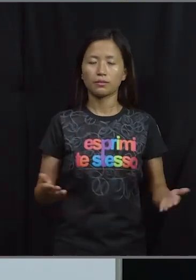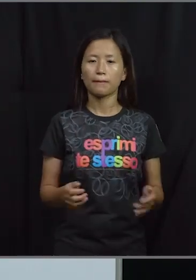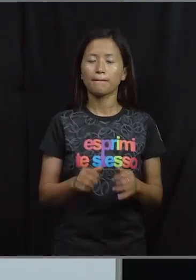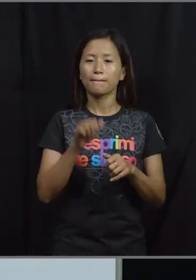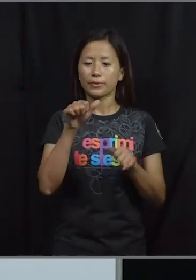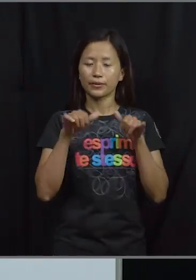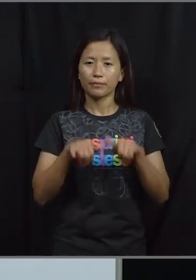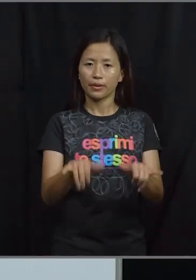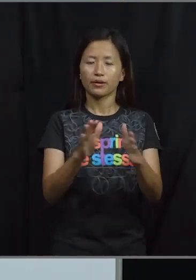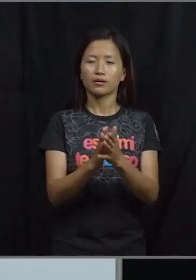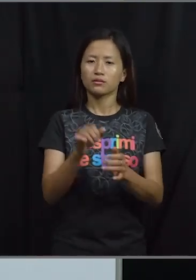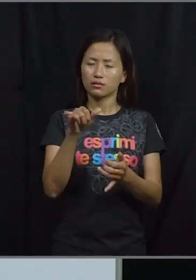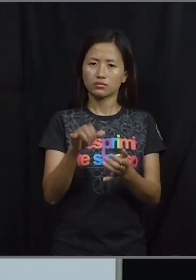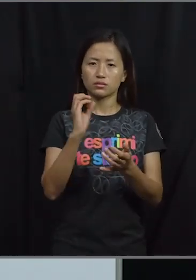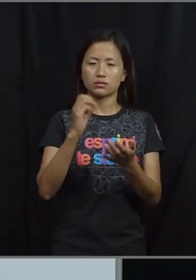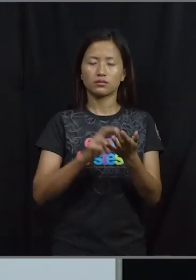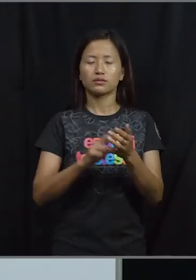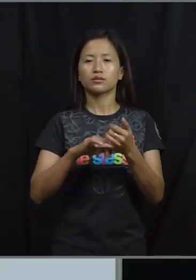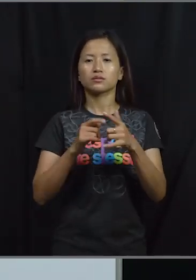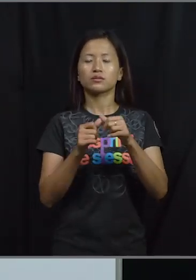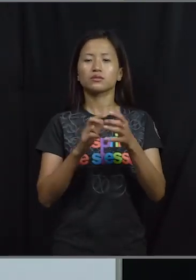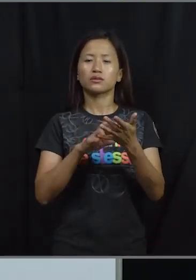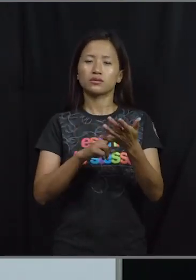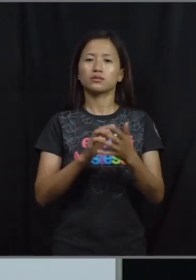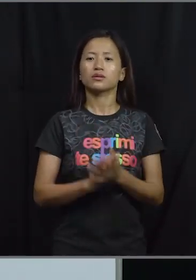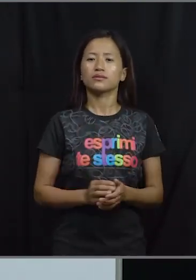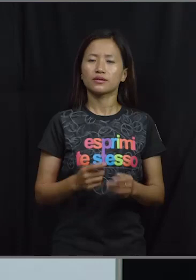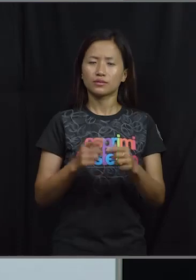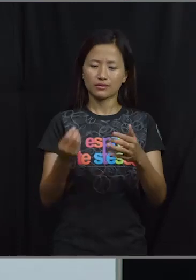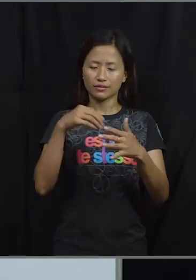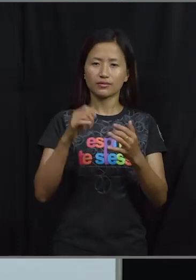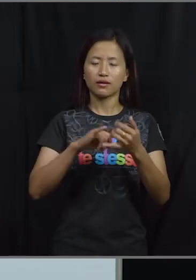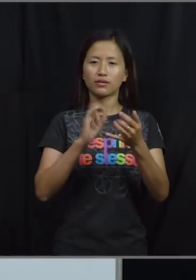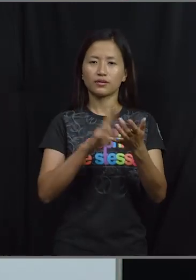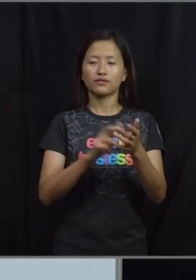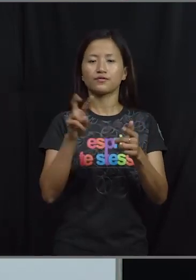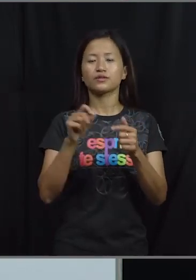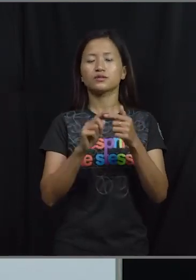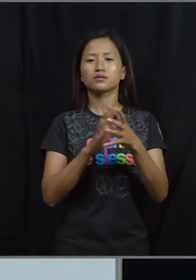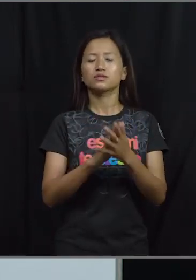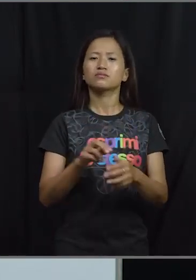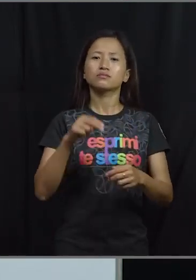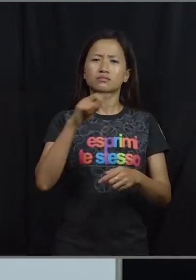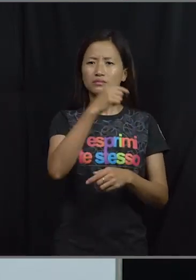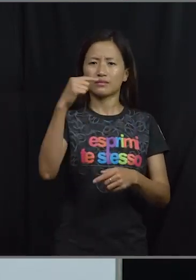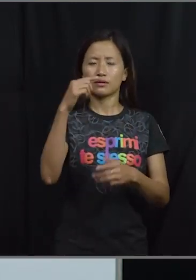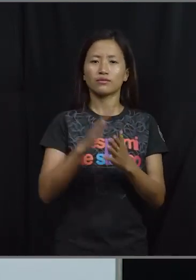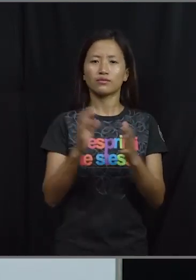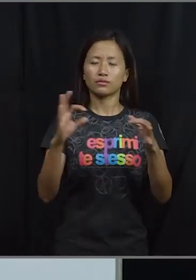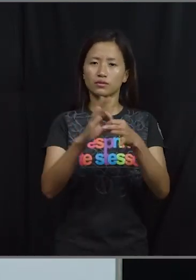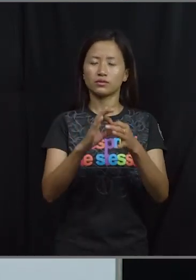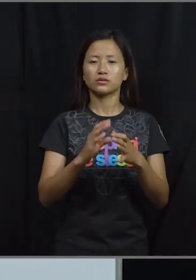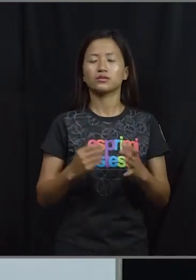things remaining constant, there is an inverse, there is a negative